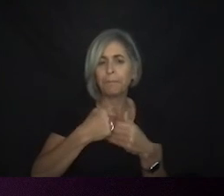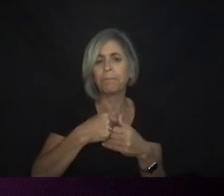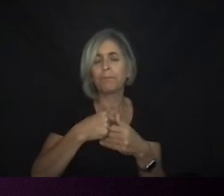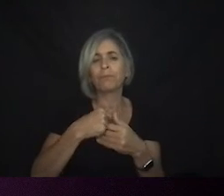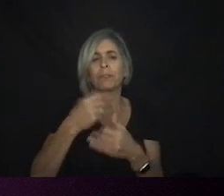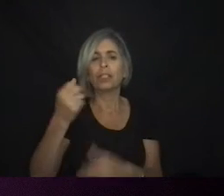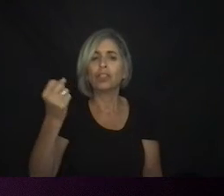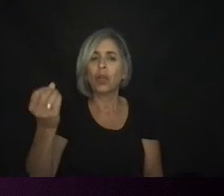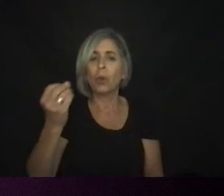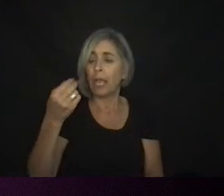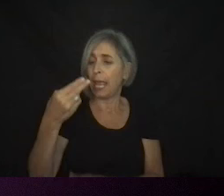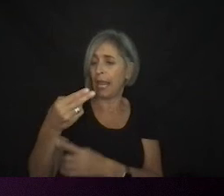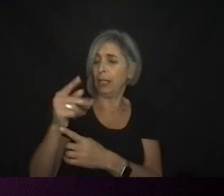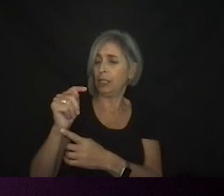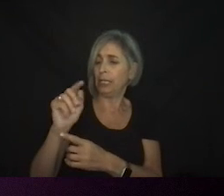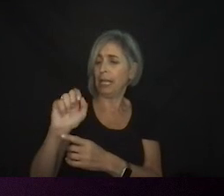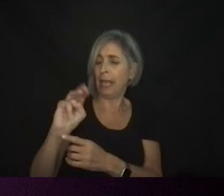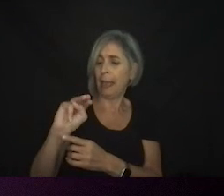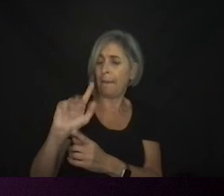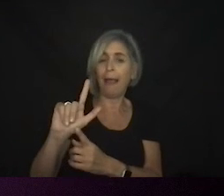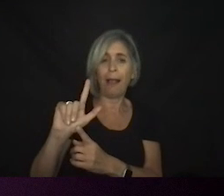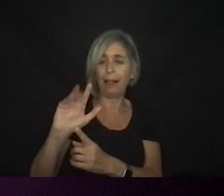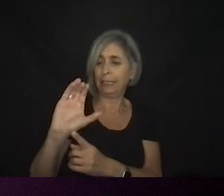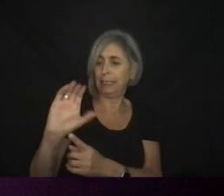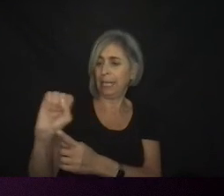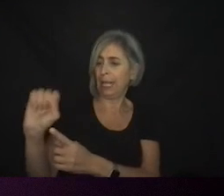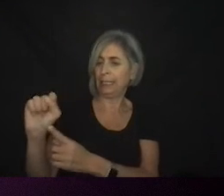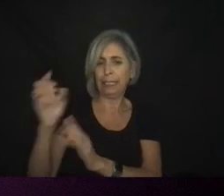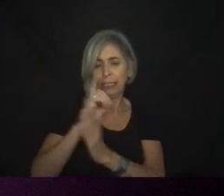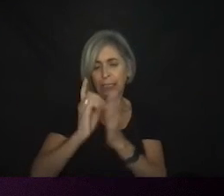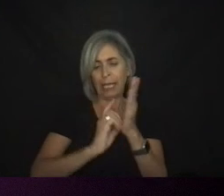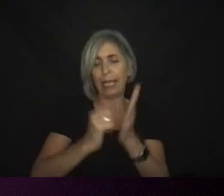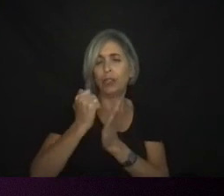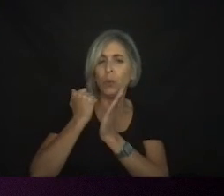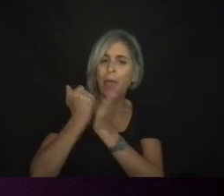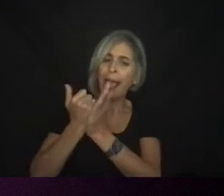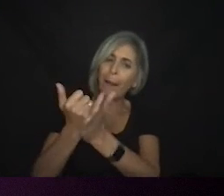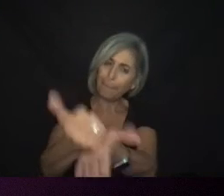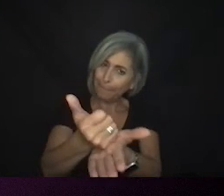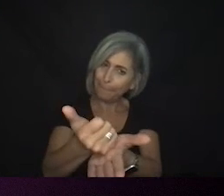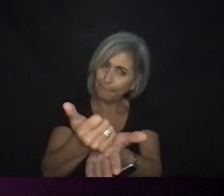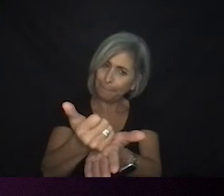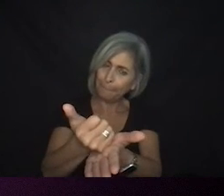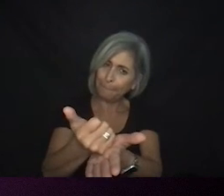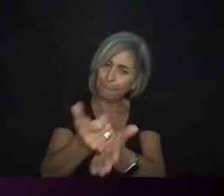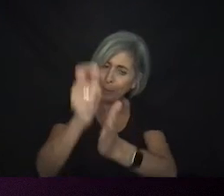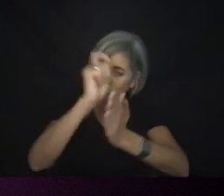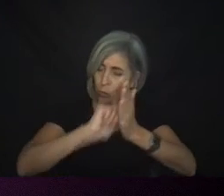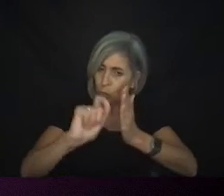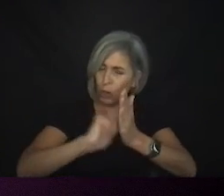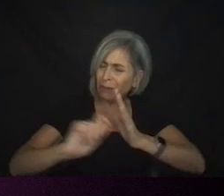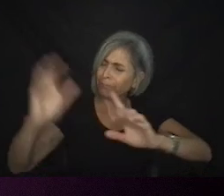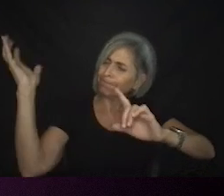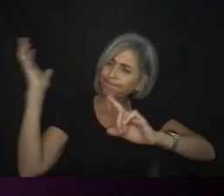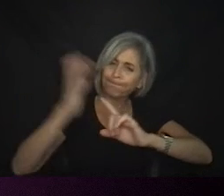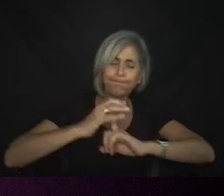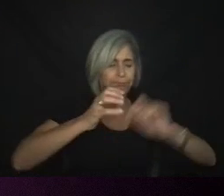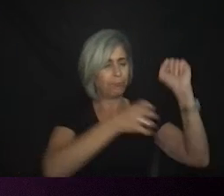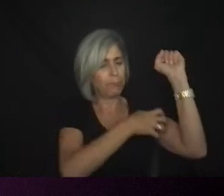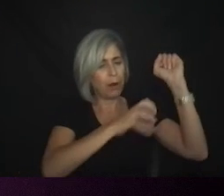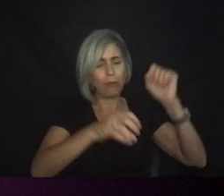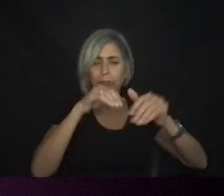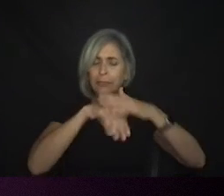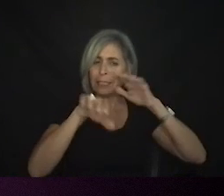So HTML and CSS, like they're designed to help you write great and powerful